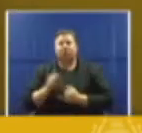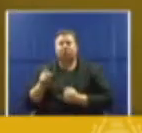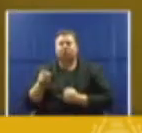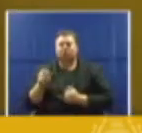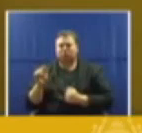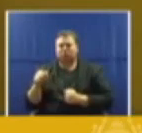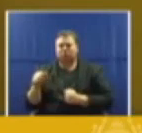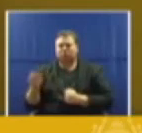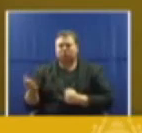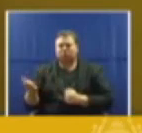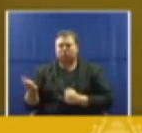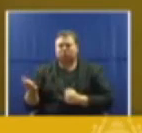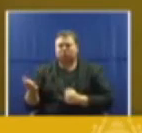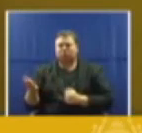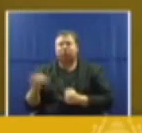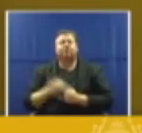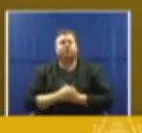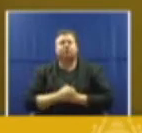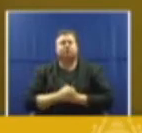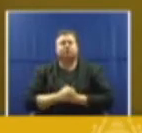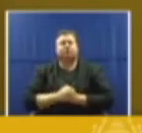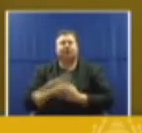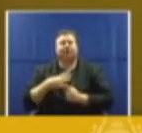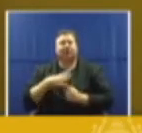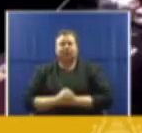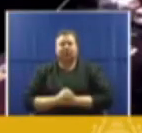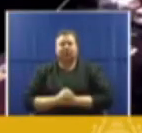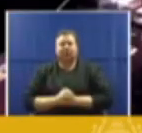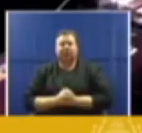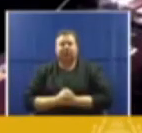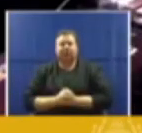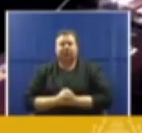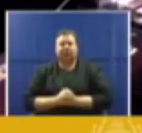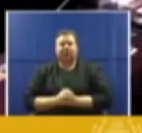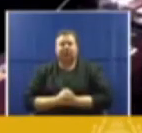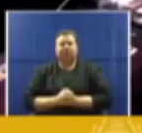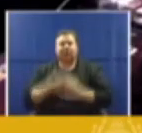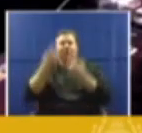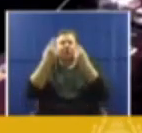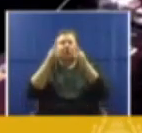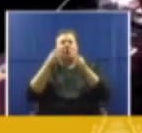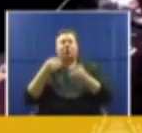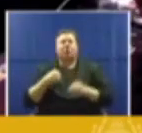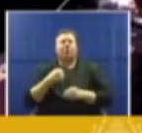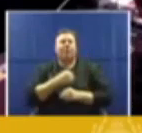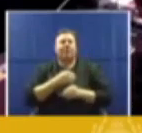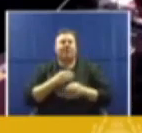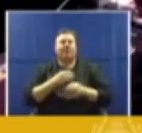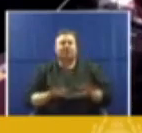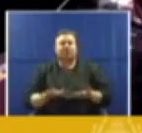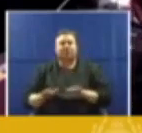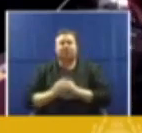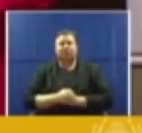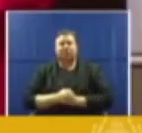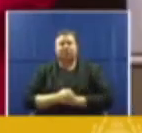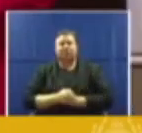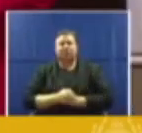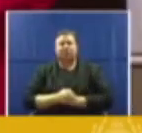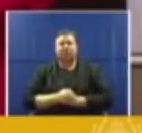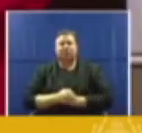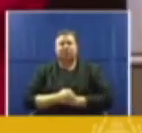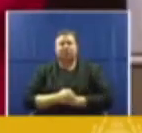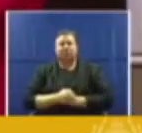him from accounting to Parliament. The reason why Parliament is important, it is to ensure that you do not have an